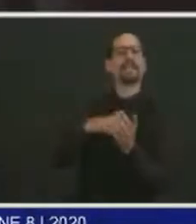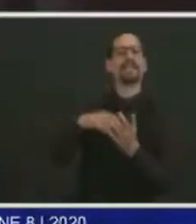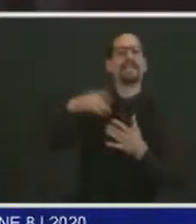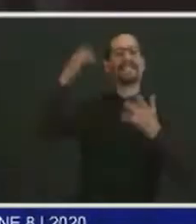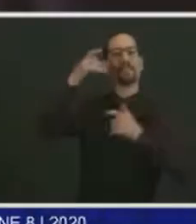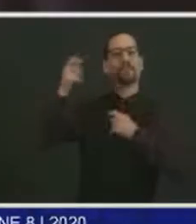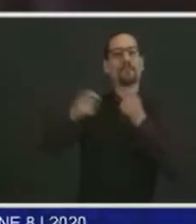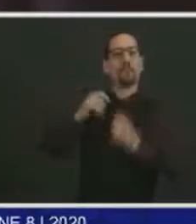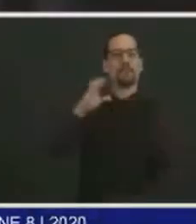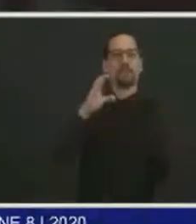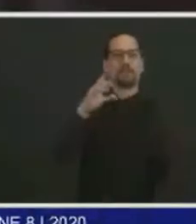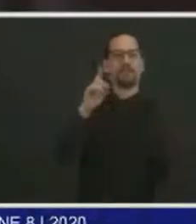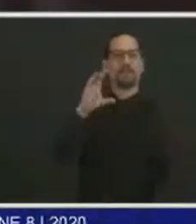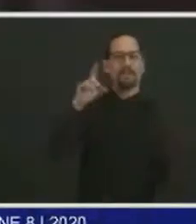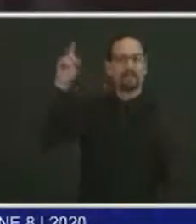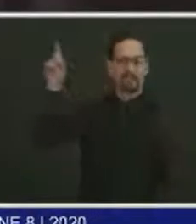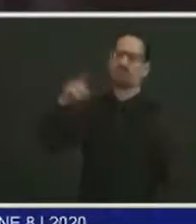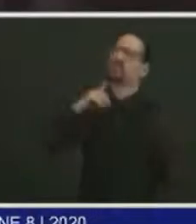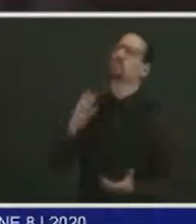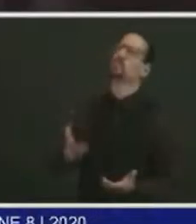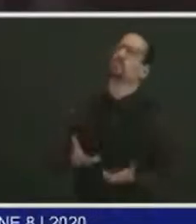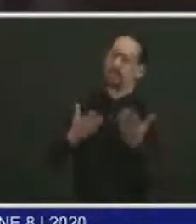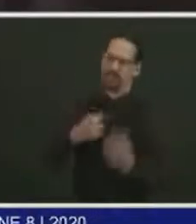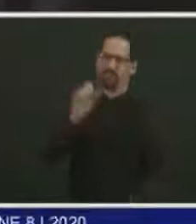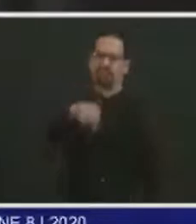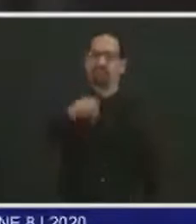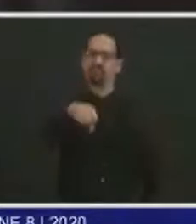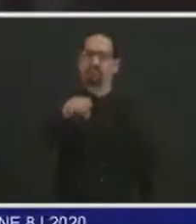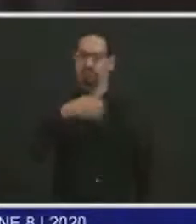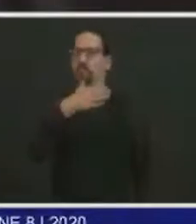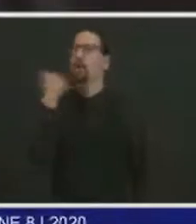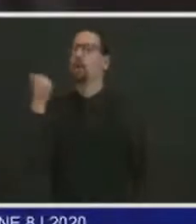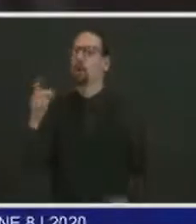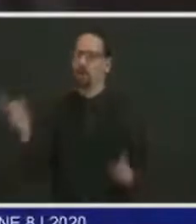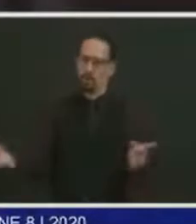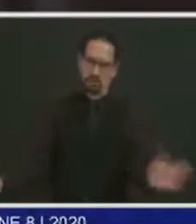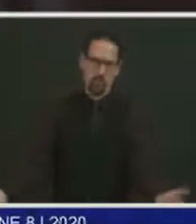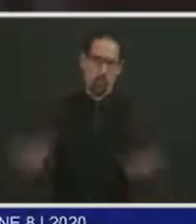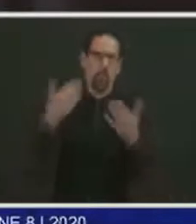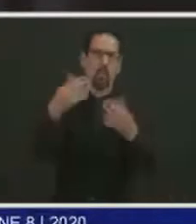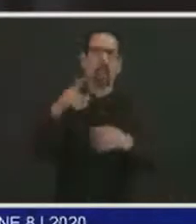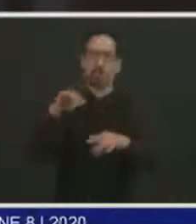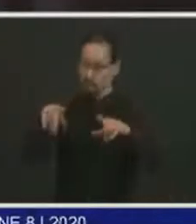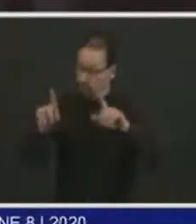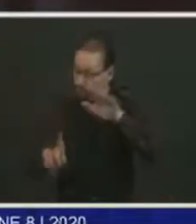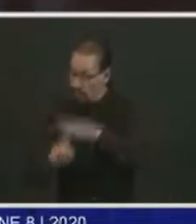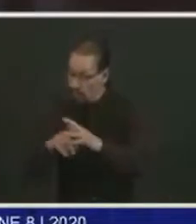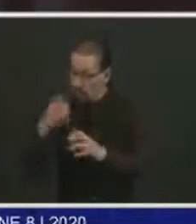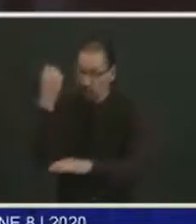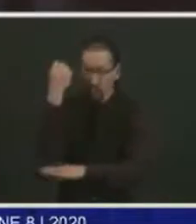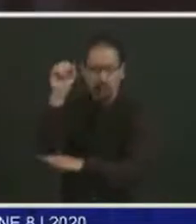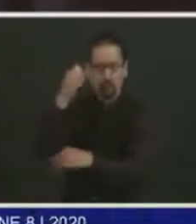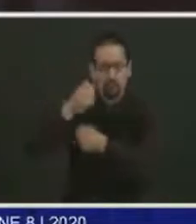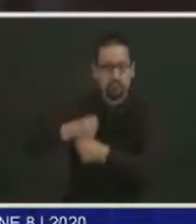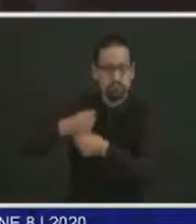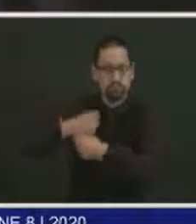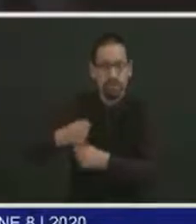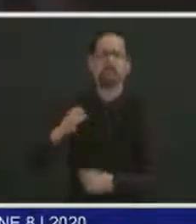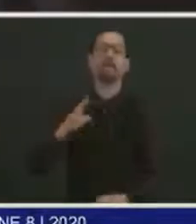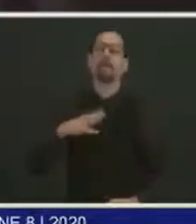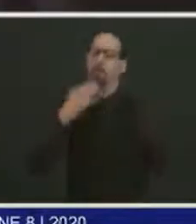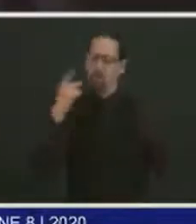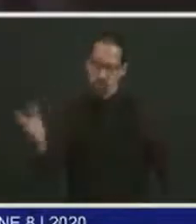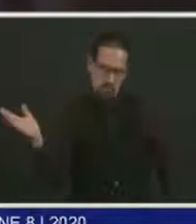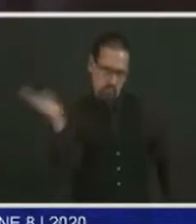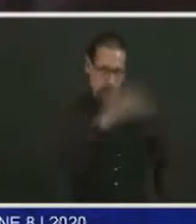also recommended. People who went to a demonstration can schedule a test in the same way that was